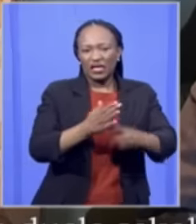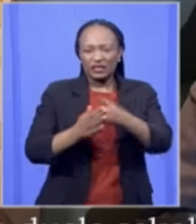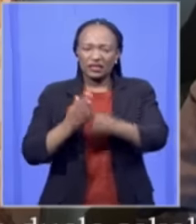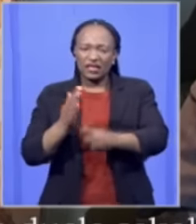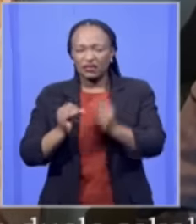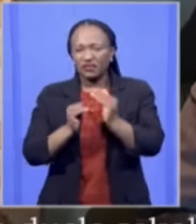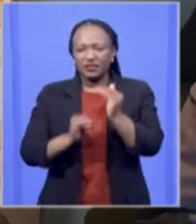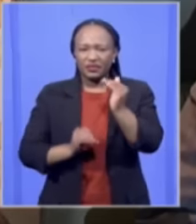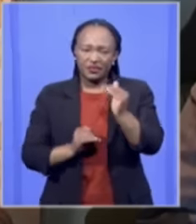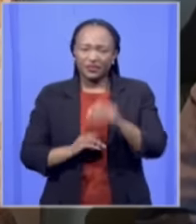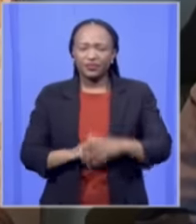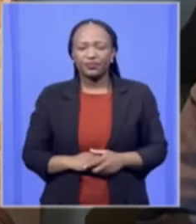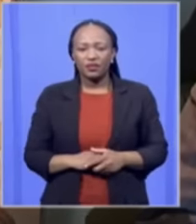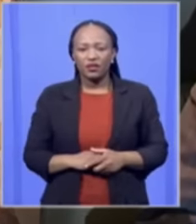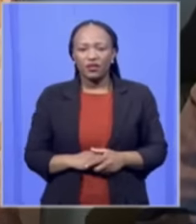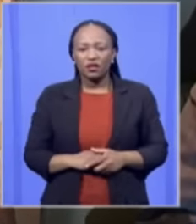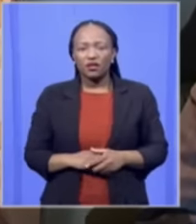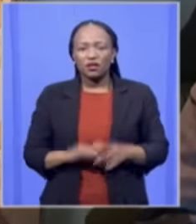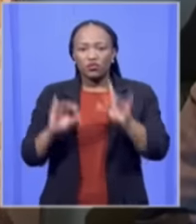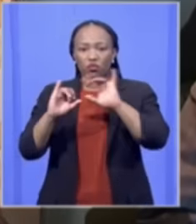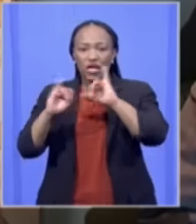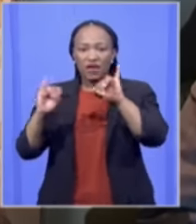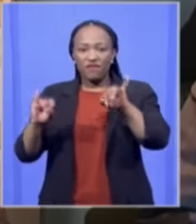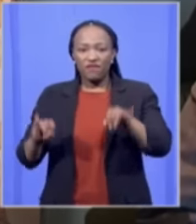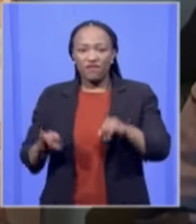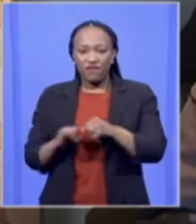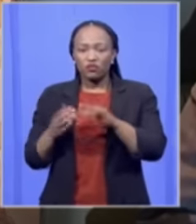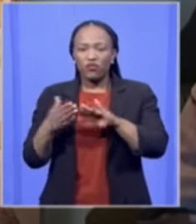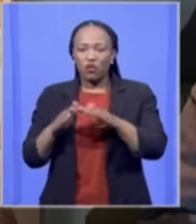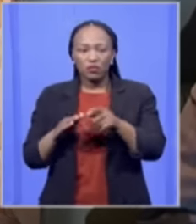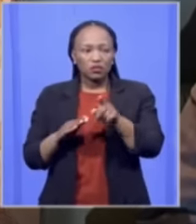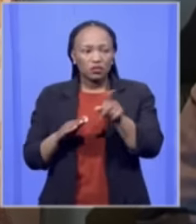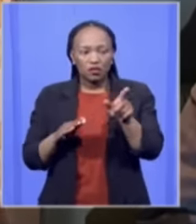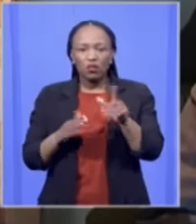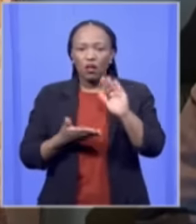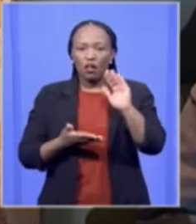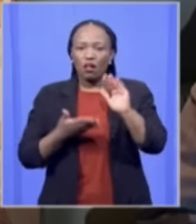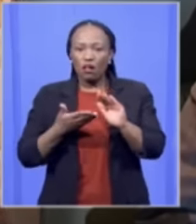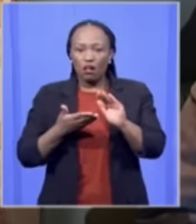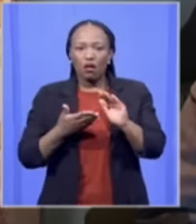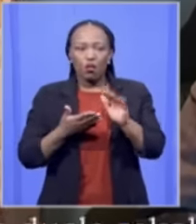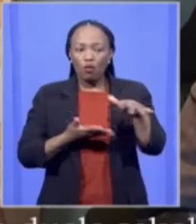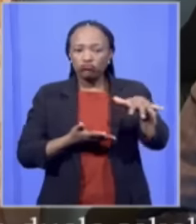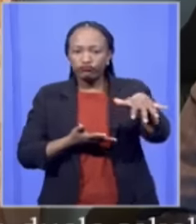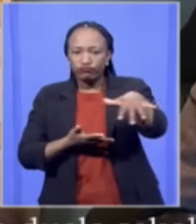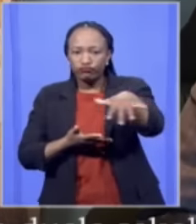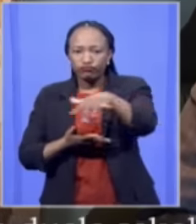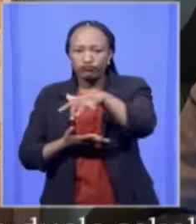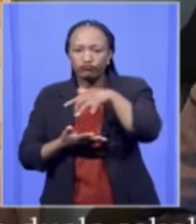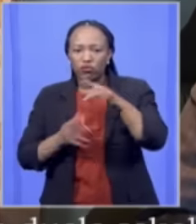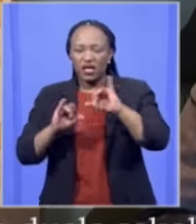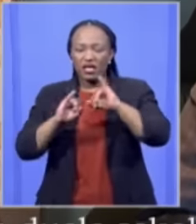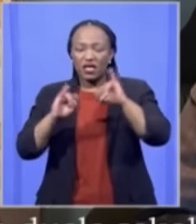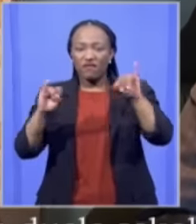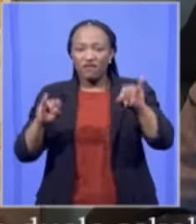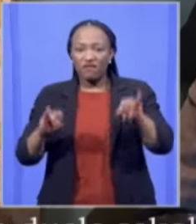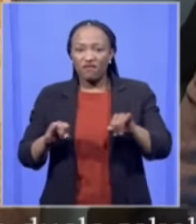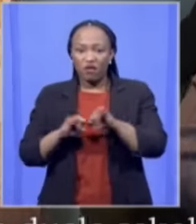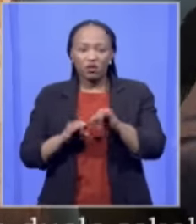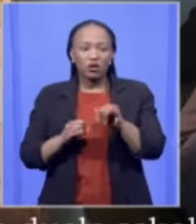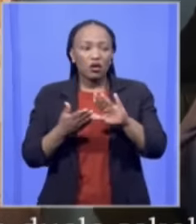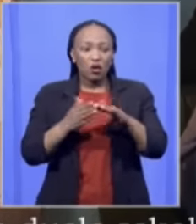billing process, to make sure that we tighten the collection from the billing system and that the bill is correct, reduce the number of